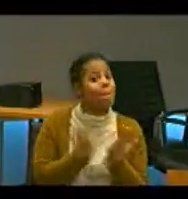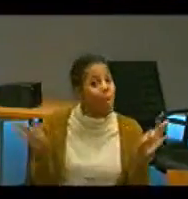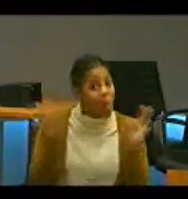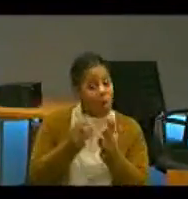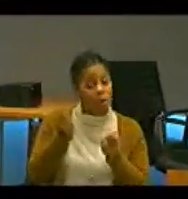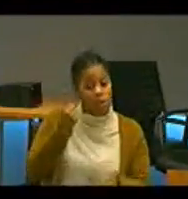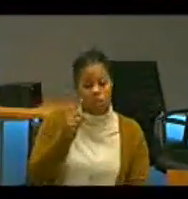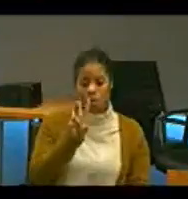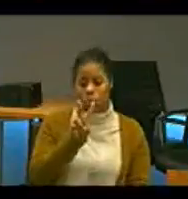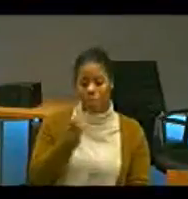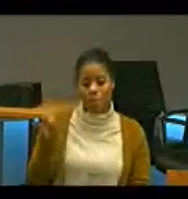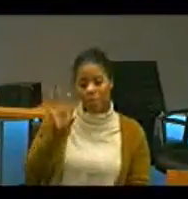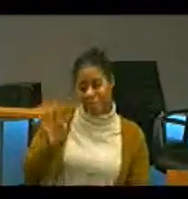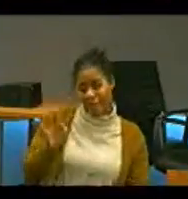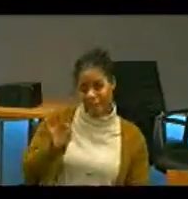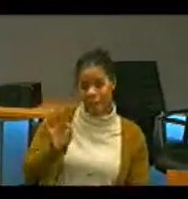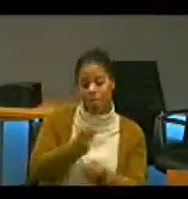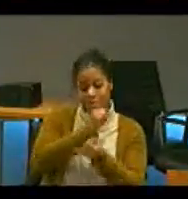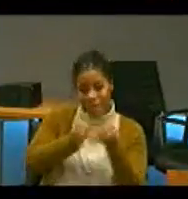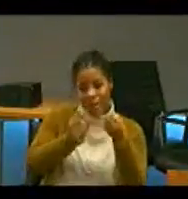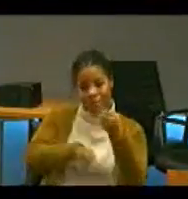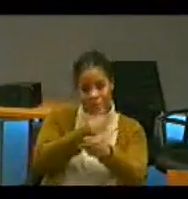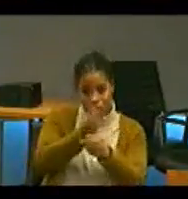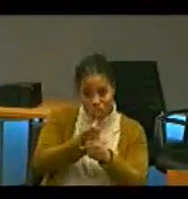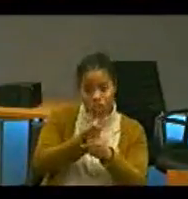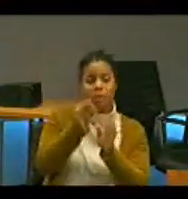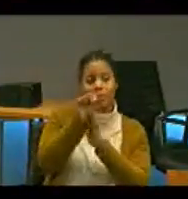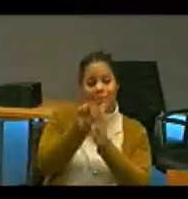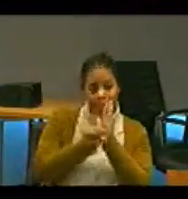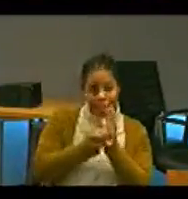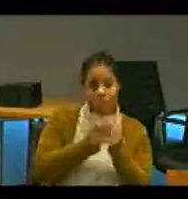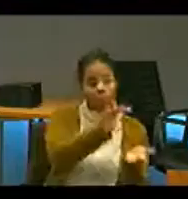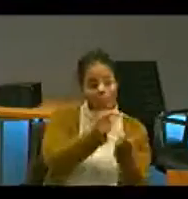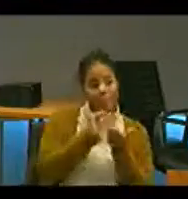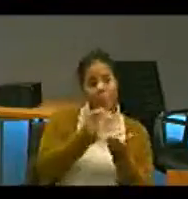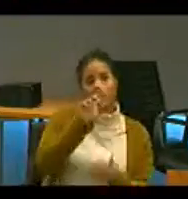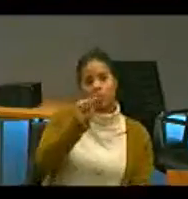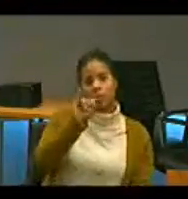2009 was the last year in which states received Title IV